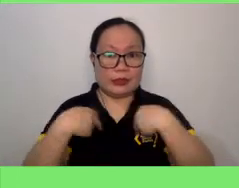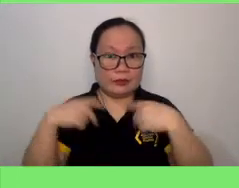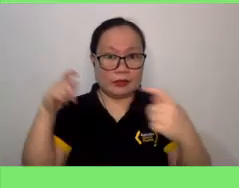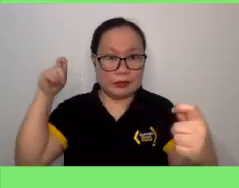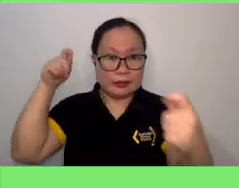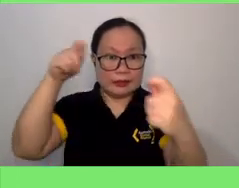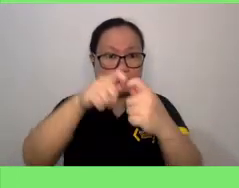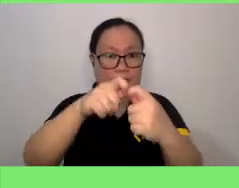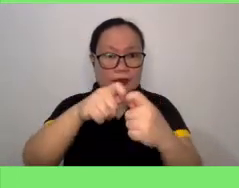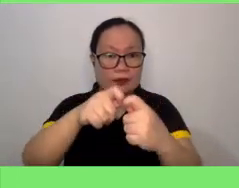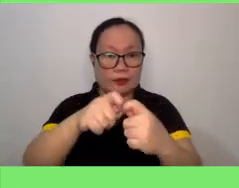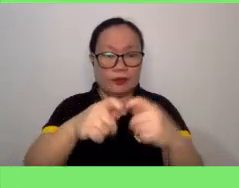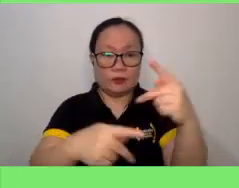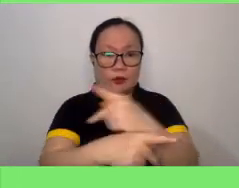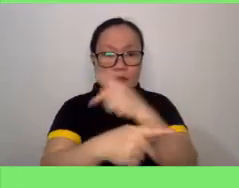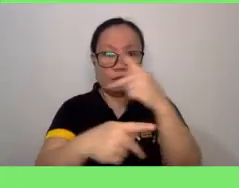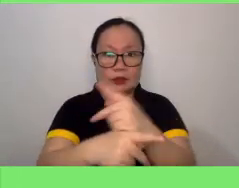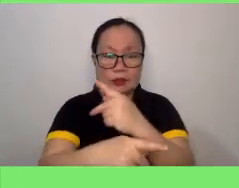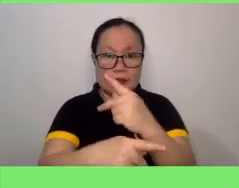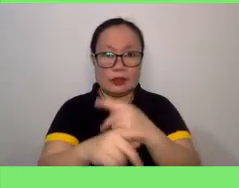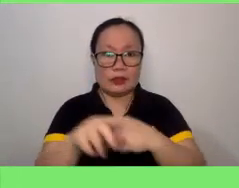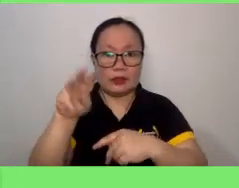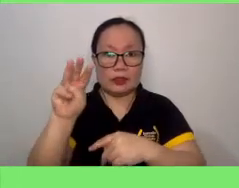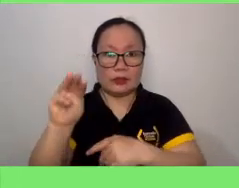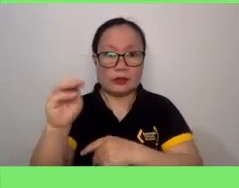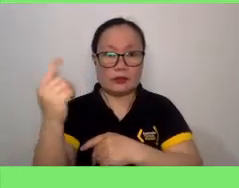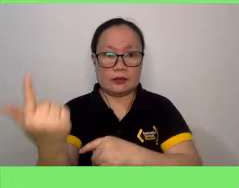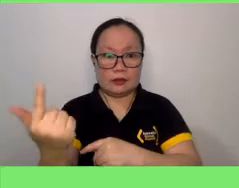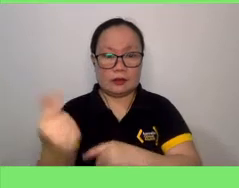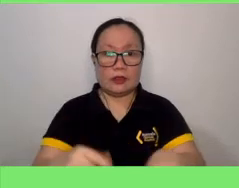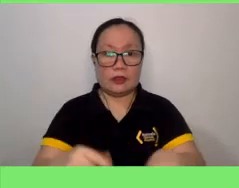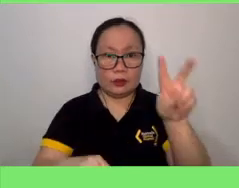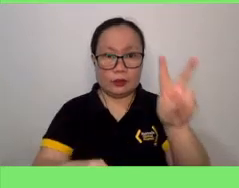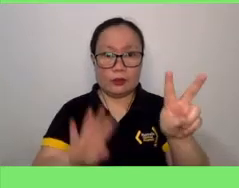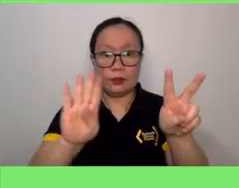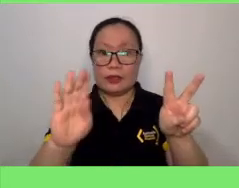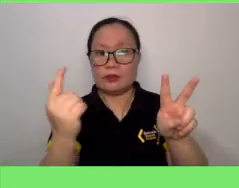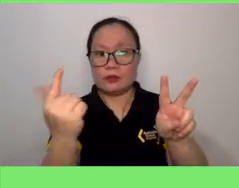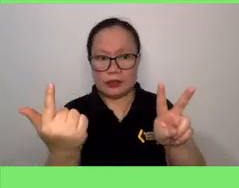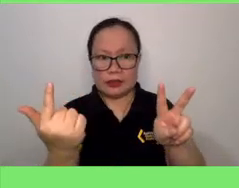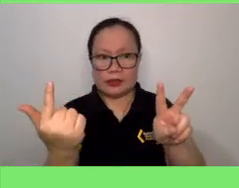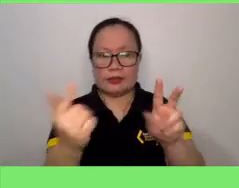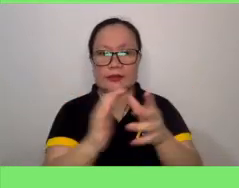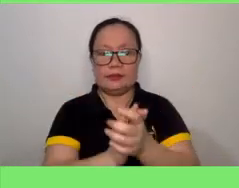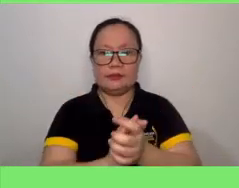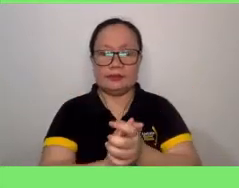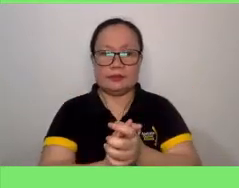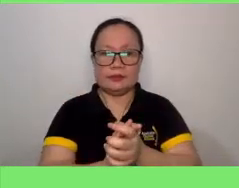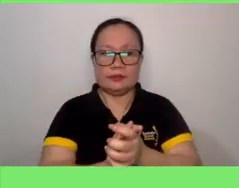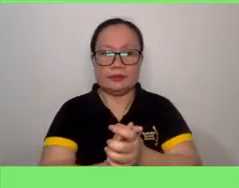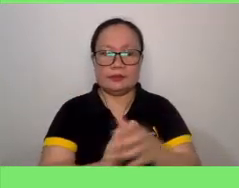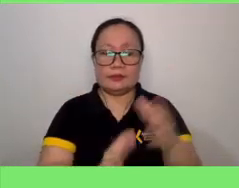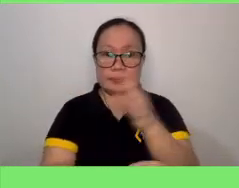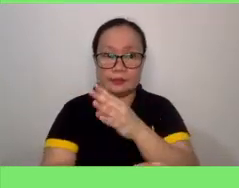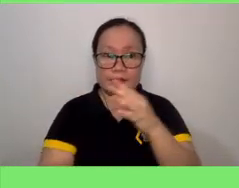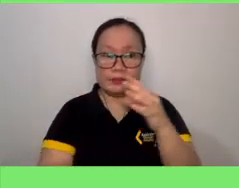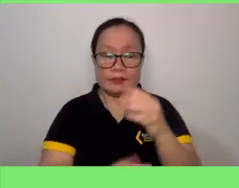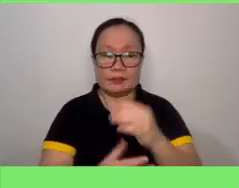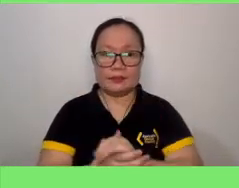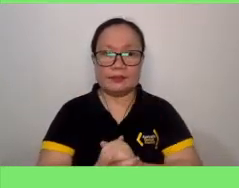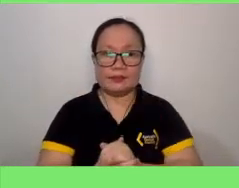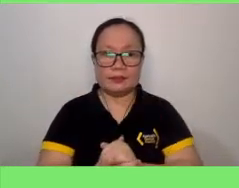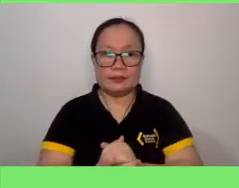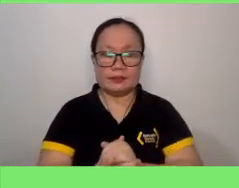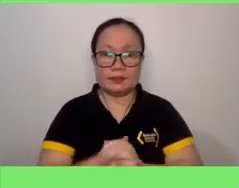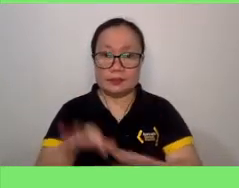multiply monomials, both monomials. Multiply two binomials, so dalawang tig 2 terms. And then,